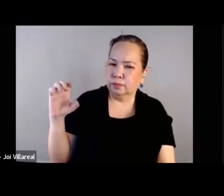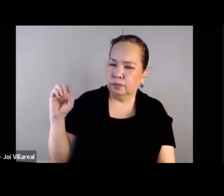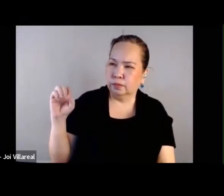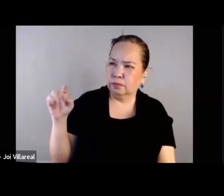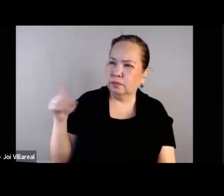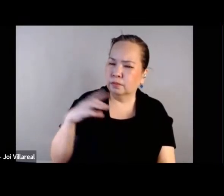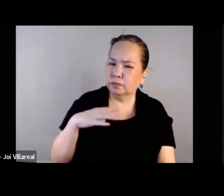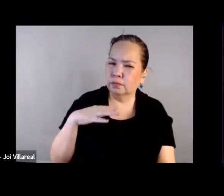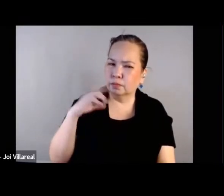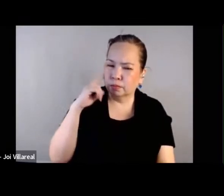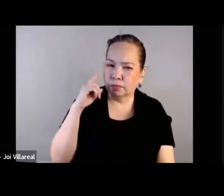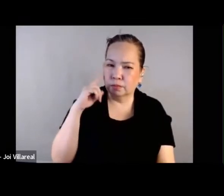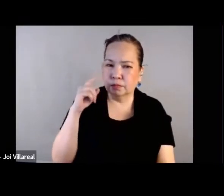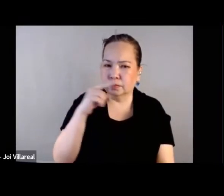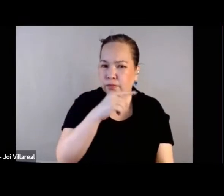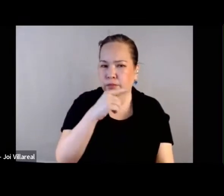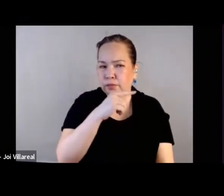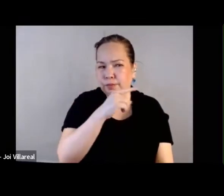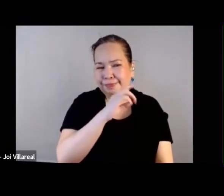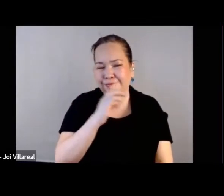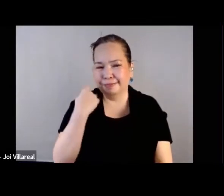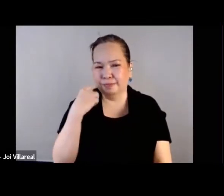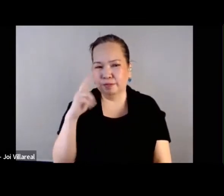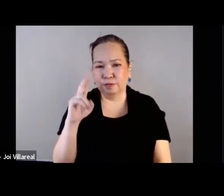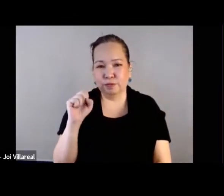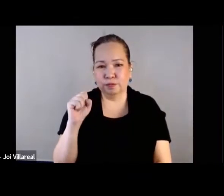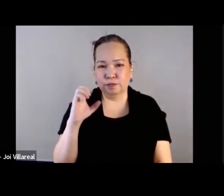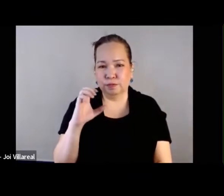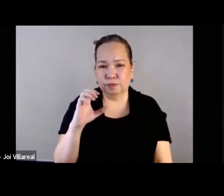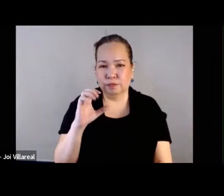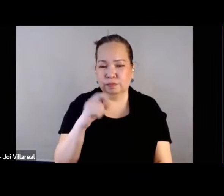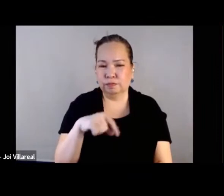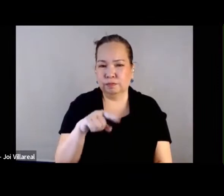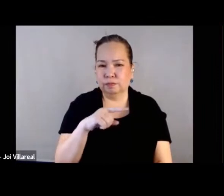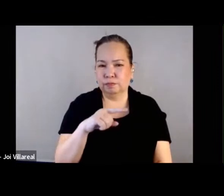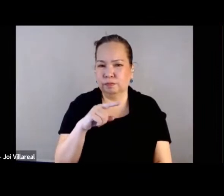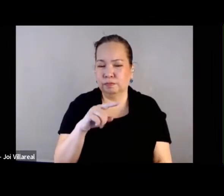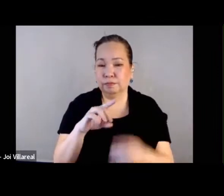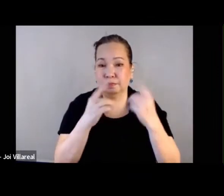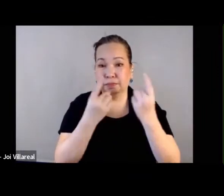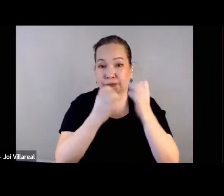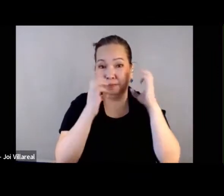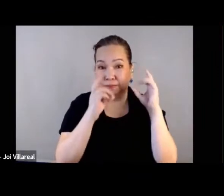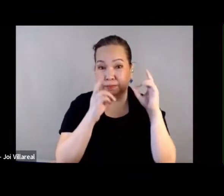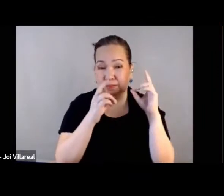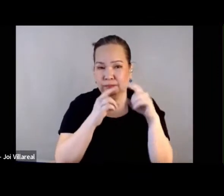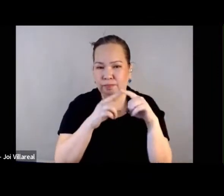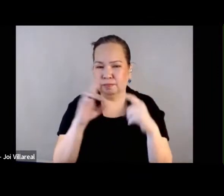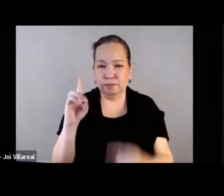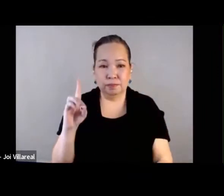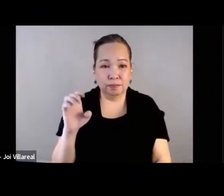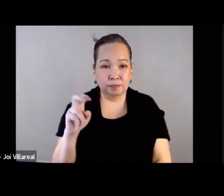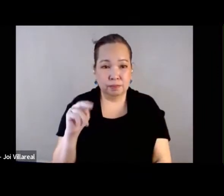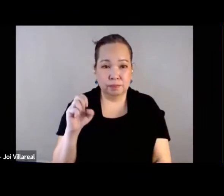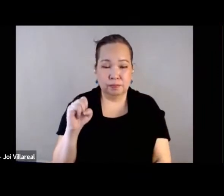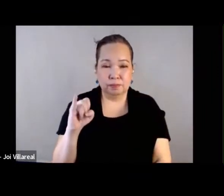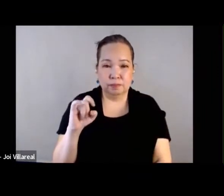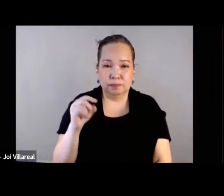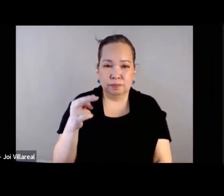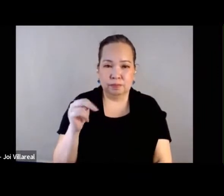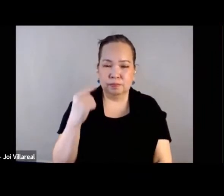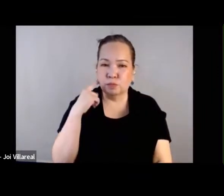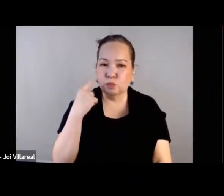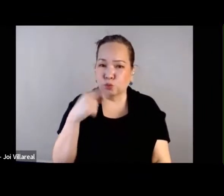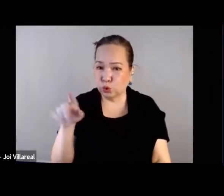know Yusik Dinsing is in a rush, no, the speaker wants to talk to him. But ito lang naman, simple lang naman ating request eh. The resolution is merely